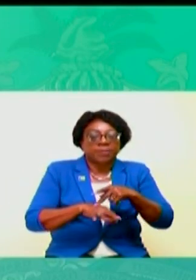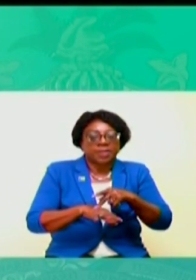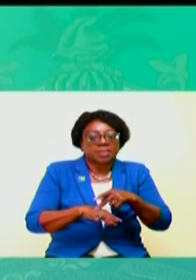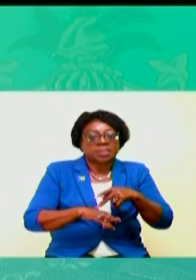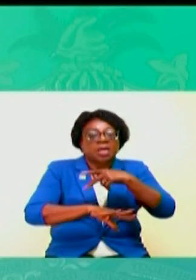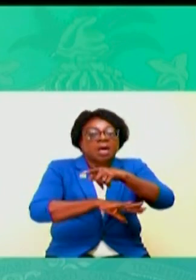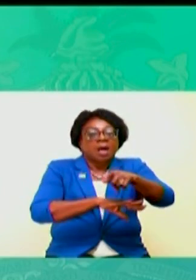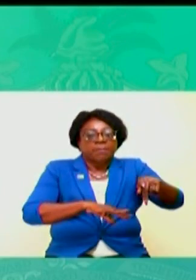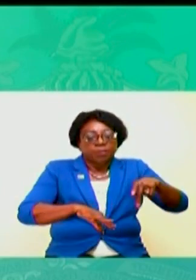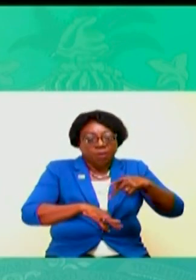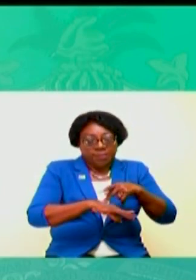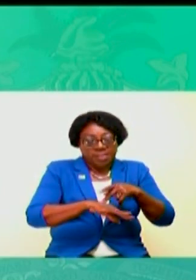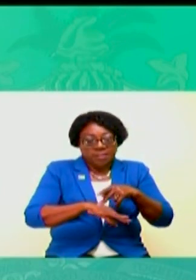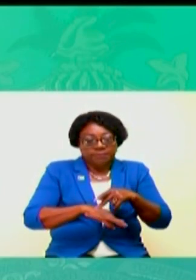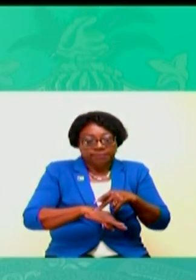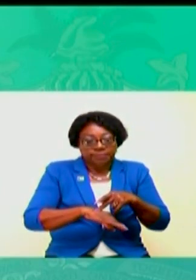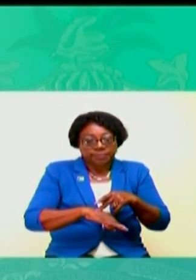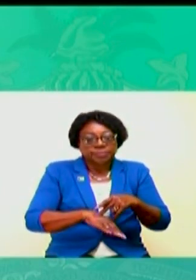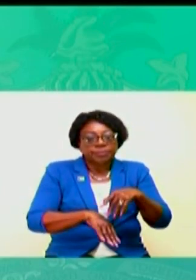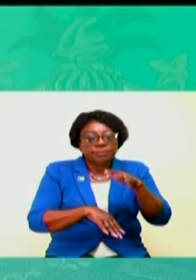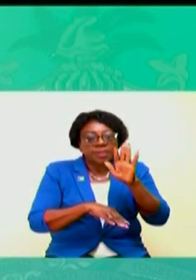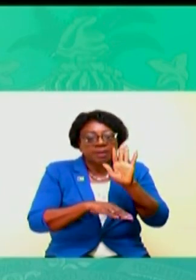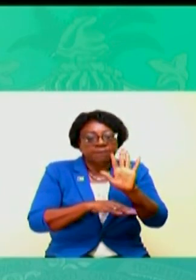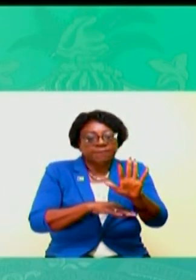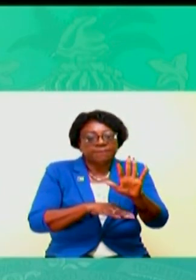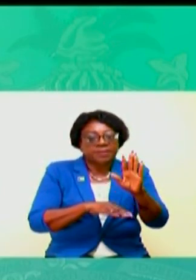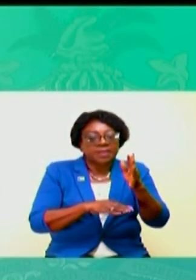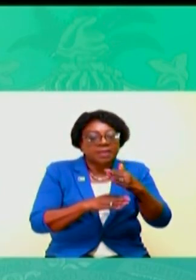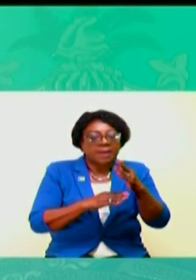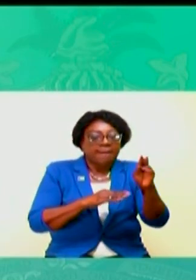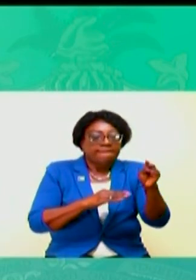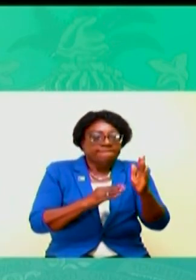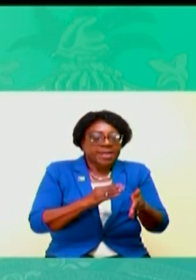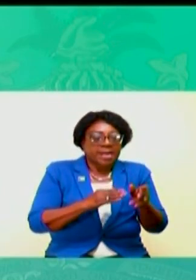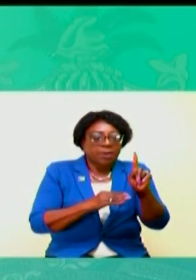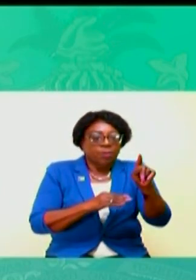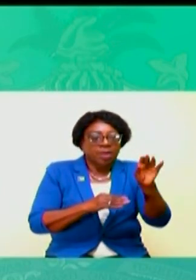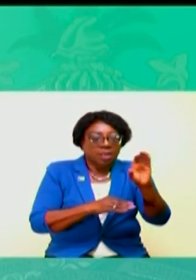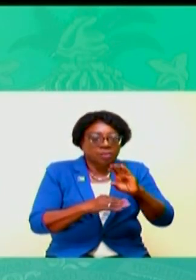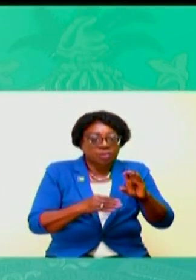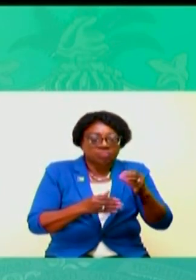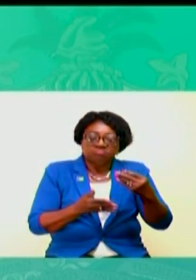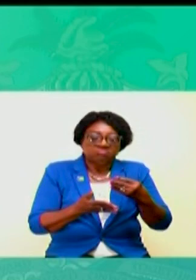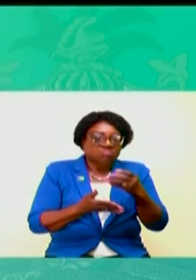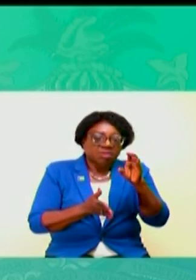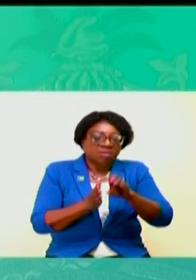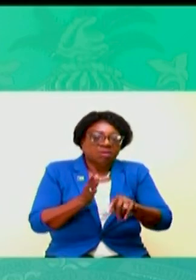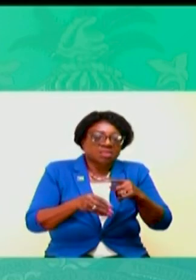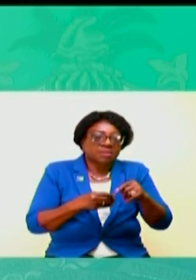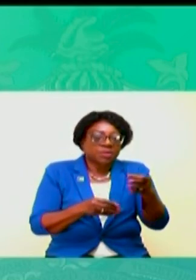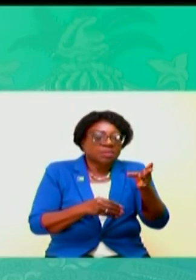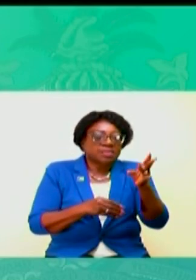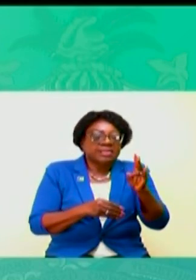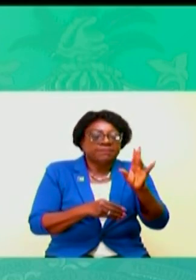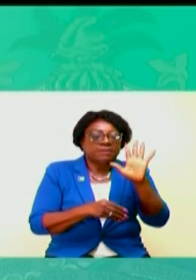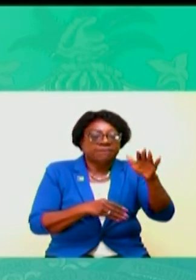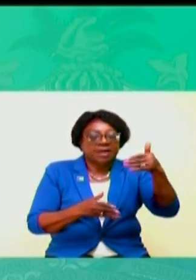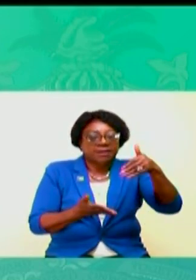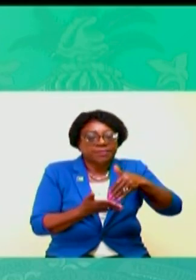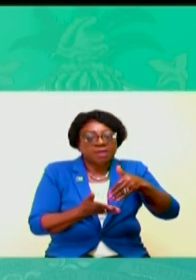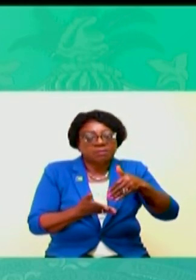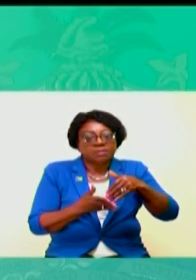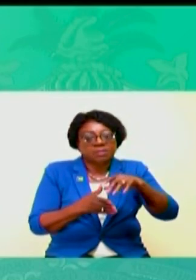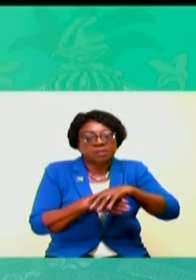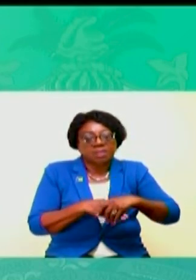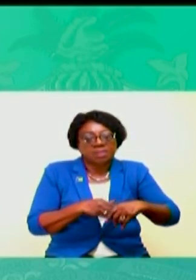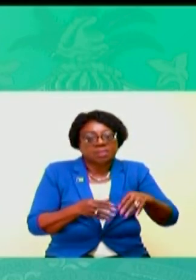property, 50 by 100, 55,000 square feet, costs about $70,000. If three